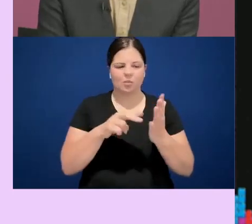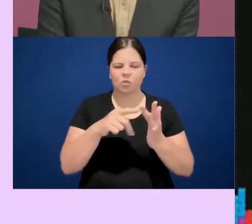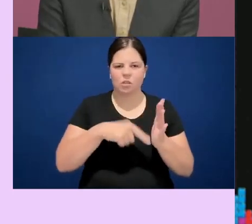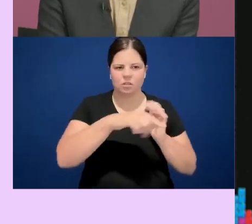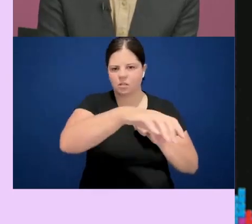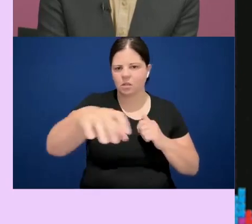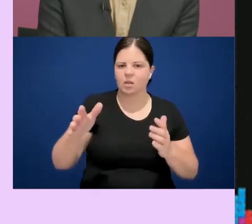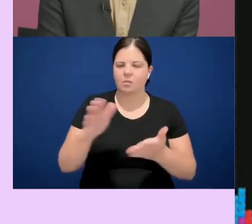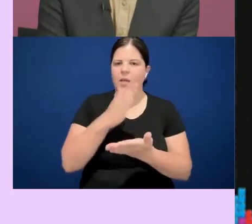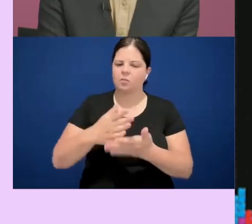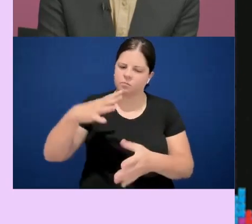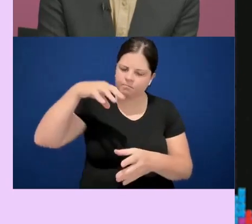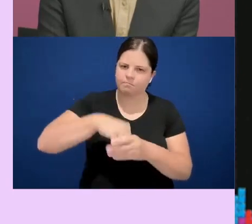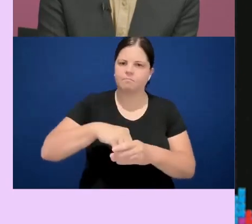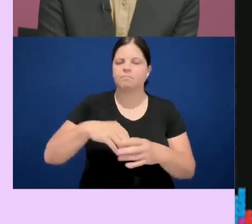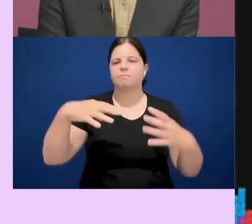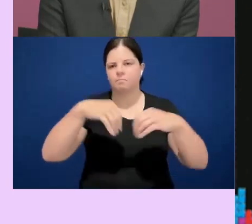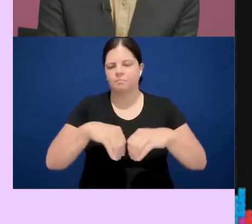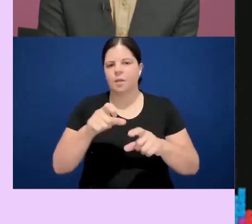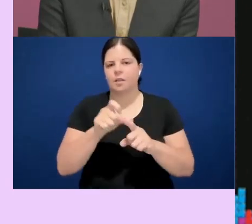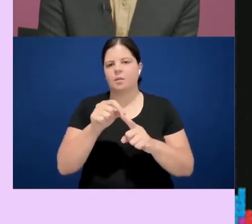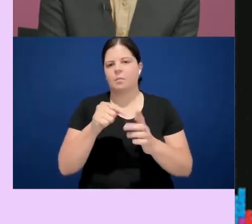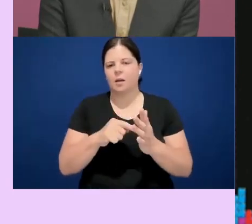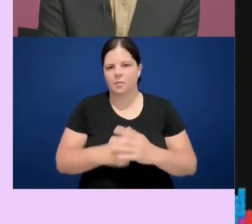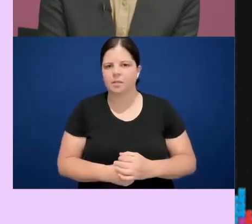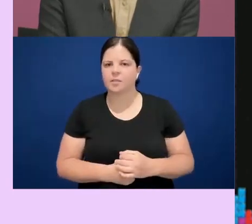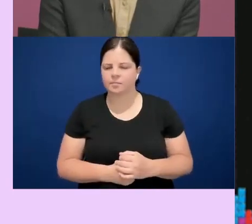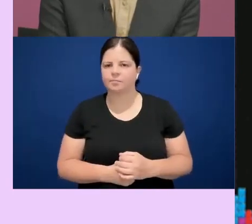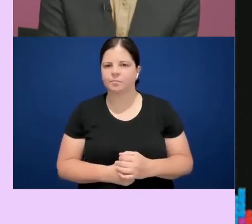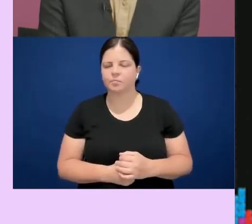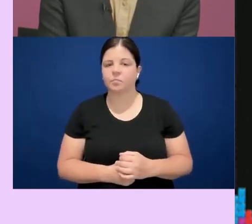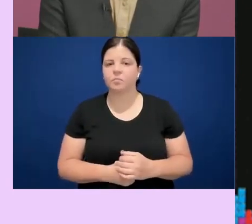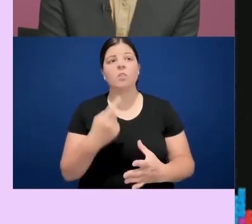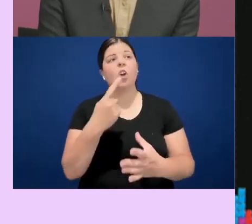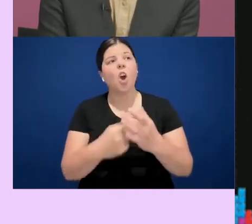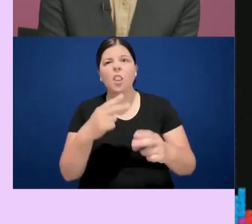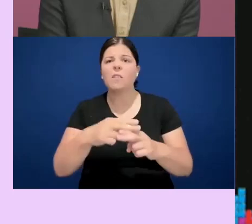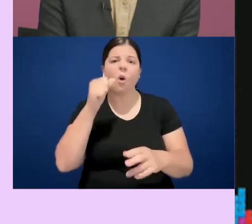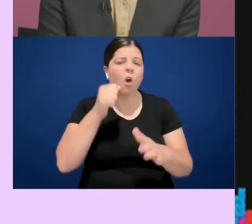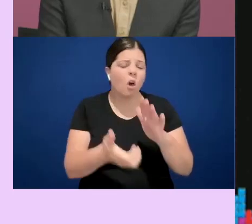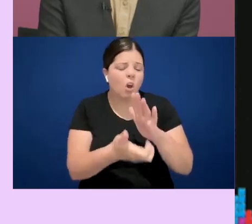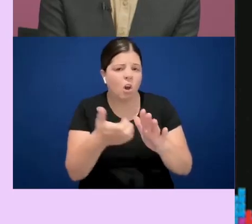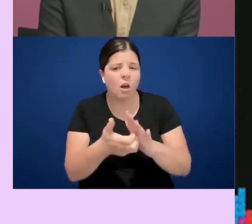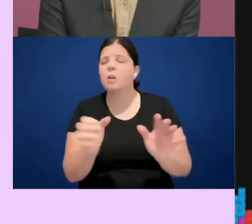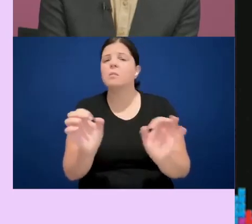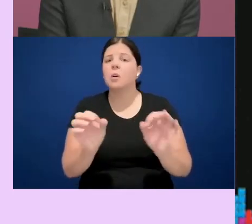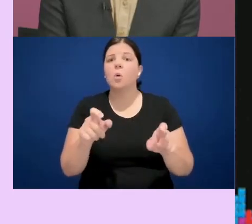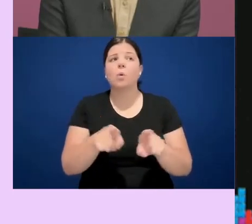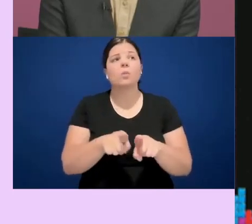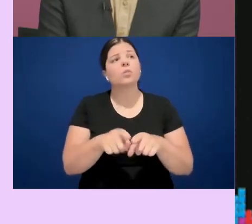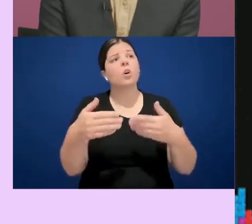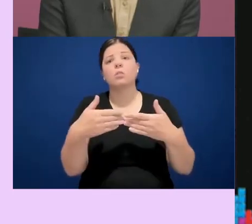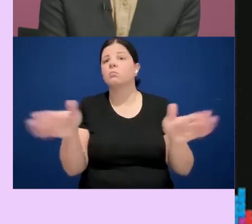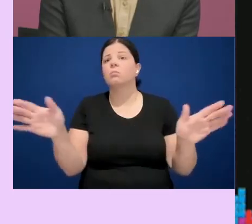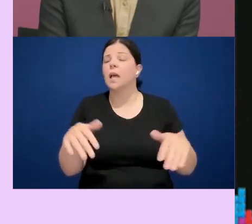ensure that speaking up isn't seen as something relevant only to integrity issues like fraud or corruption. We want to normalise this